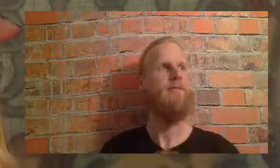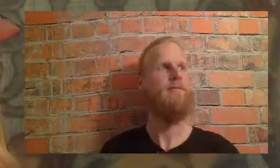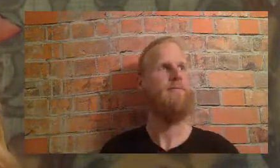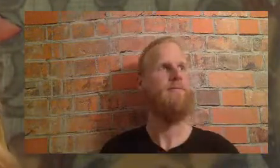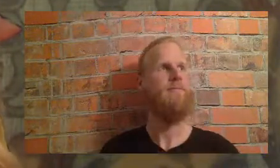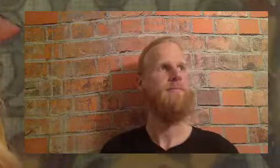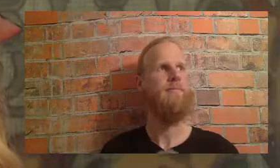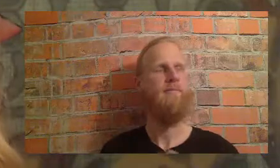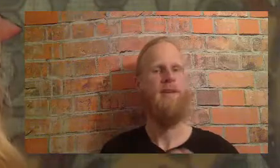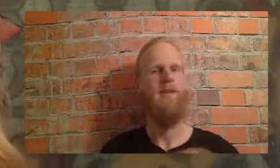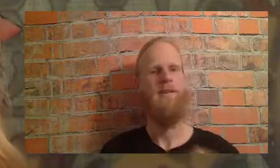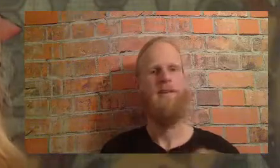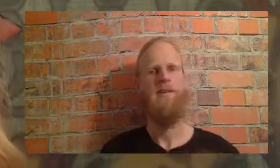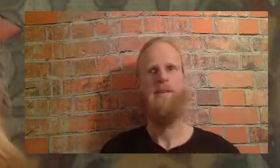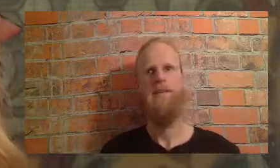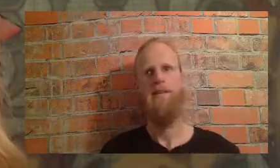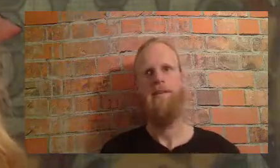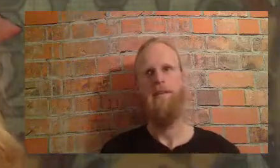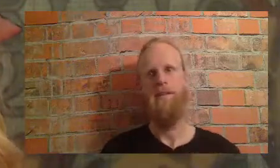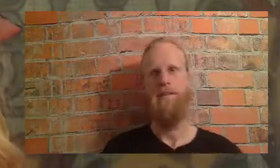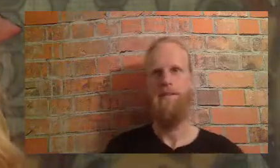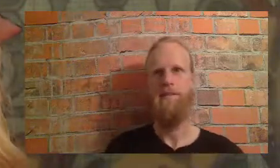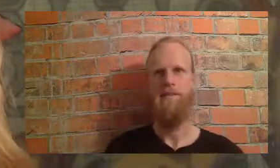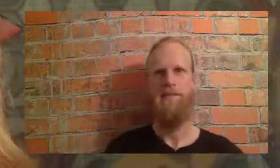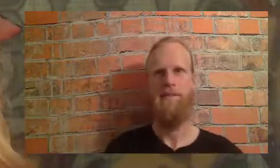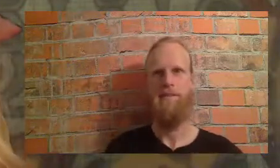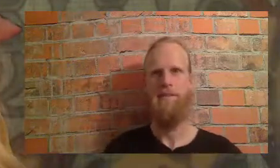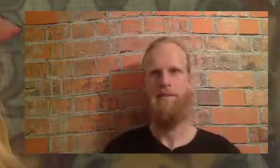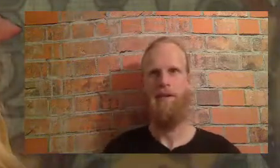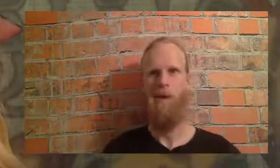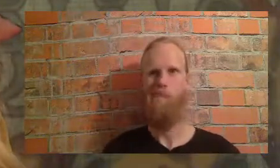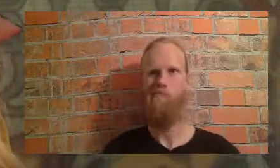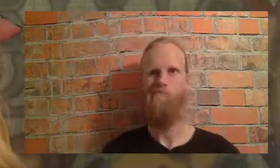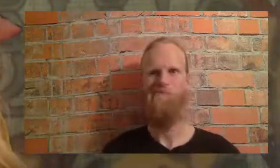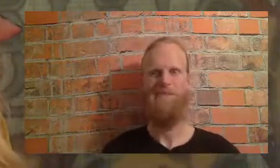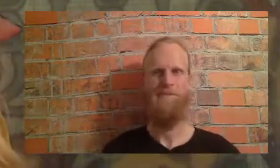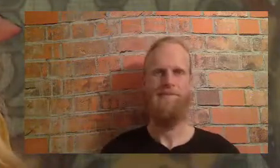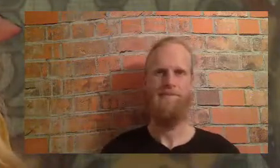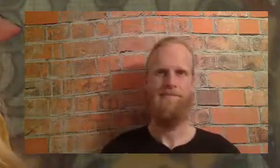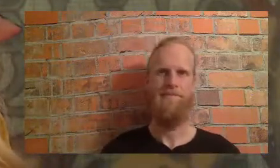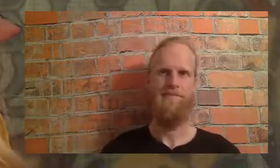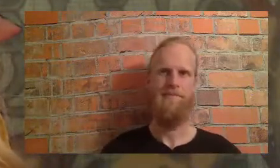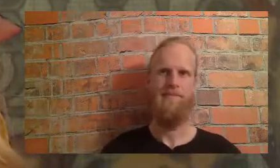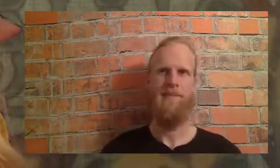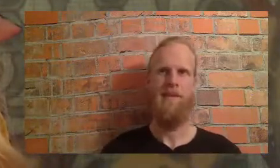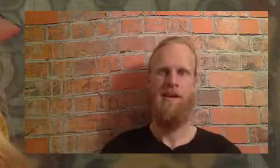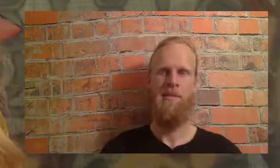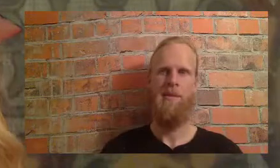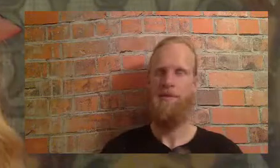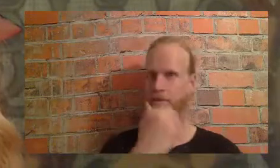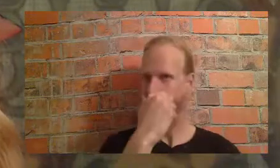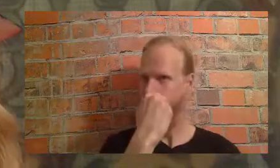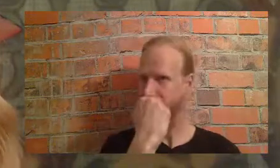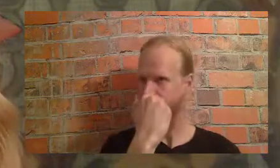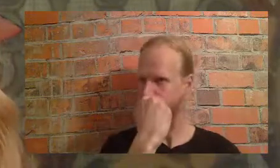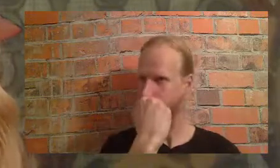tiring. Big deep breath. Part of me feels tired of having this problem.